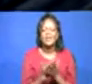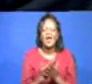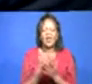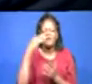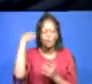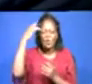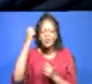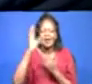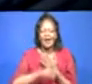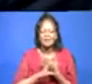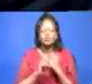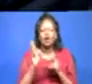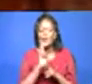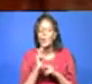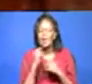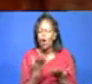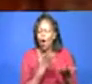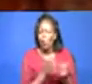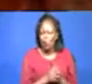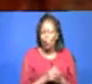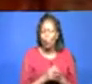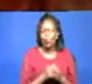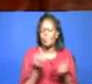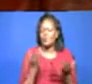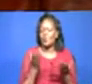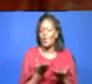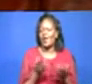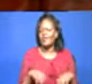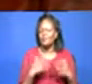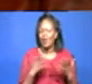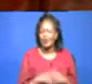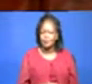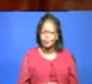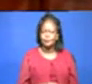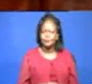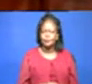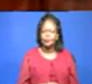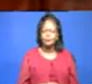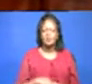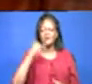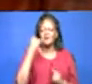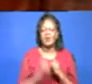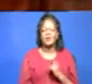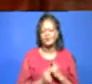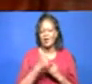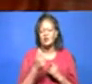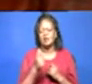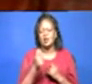countries, do we monitor where they are, where they live. Hatimaye wa mwisho kufika mbele ya kamati hiyo leo ni mbunge wa Kandara Alice